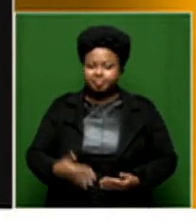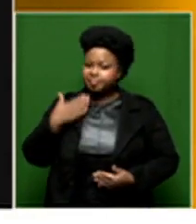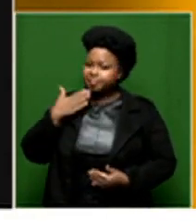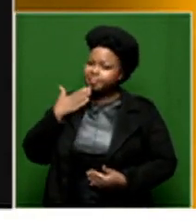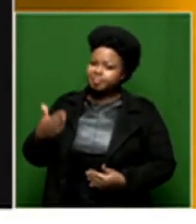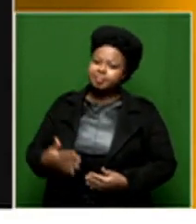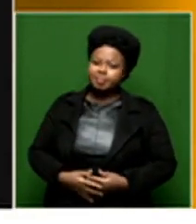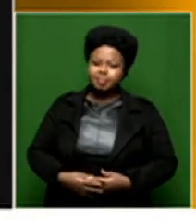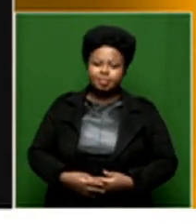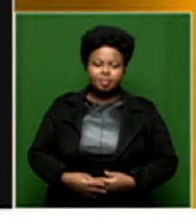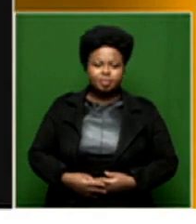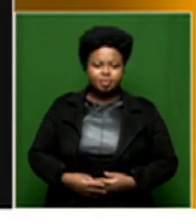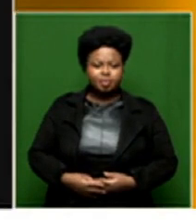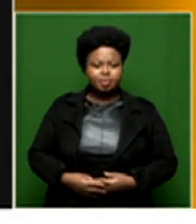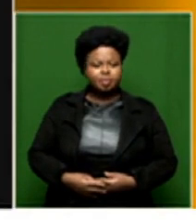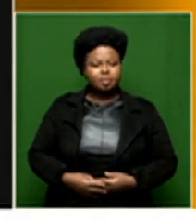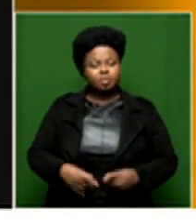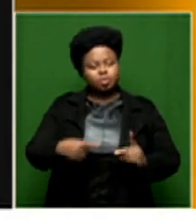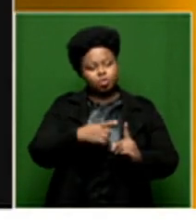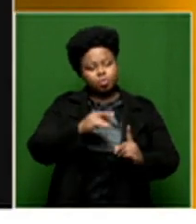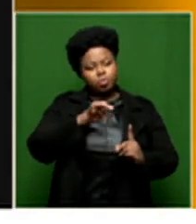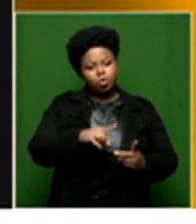so much. All right, that was Paul Phiri